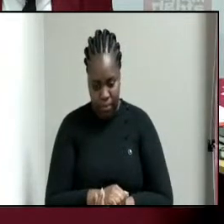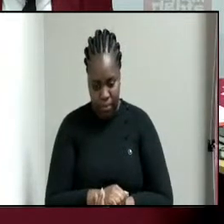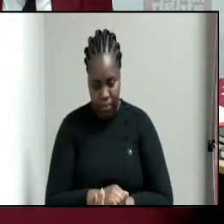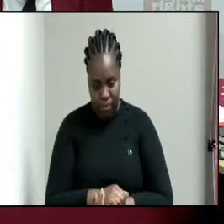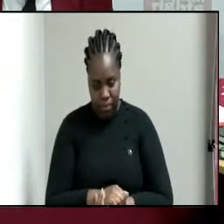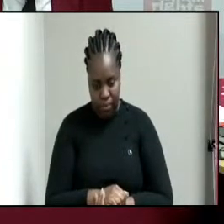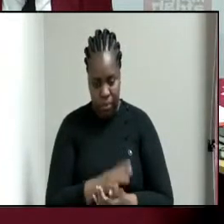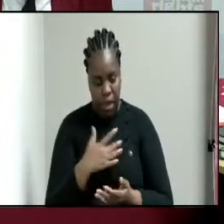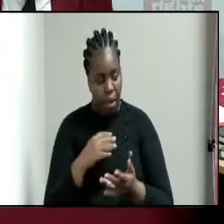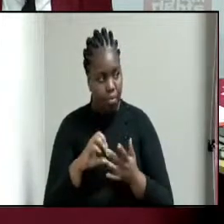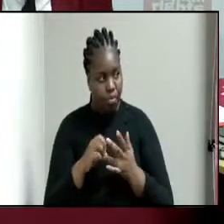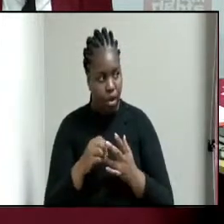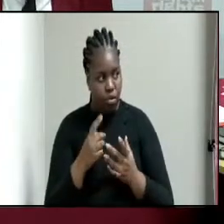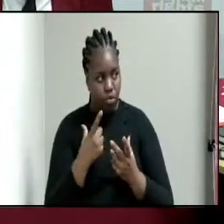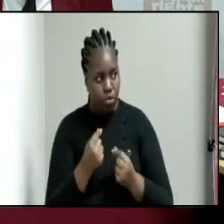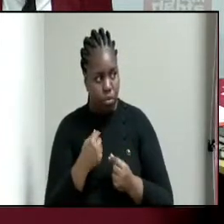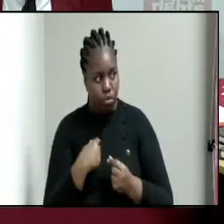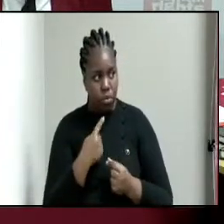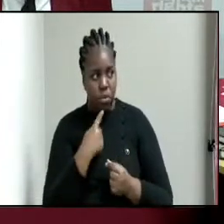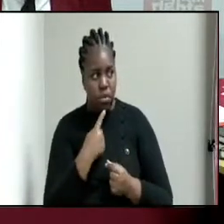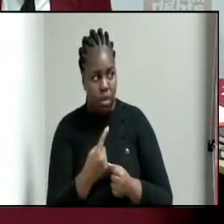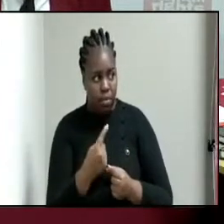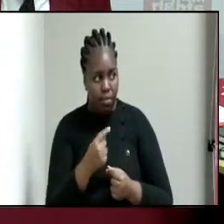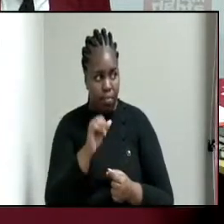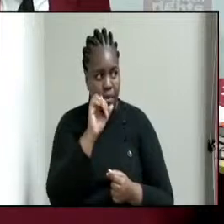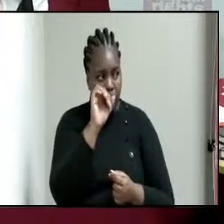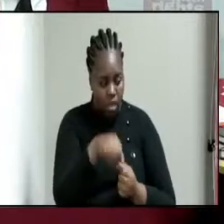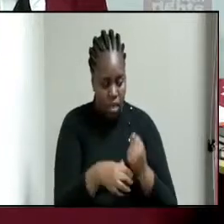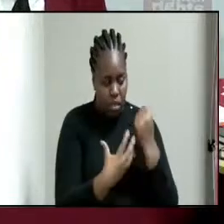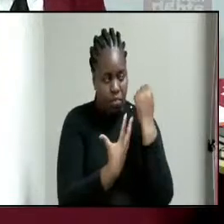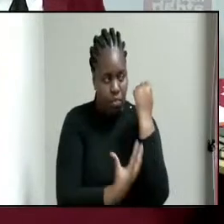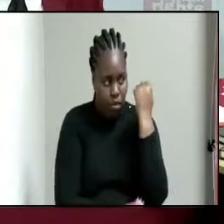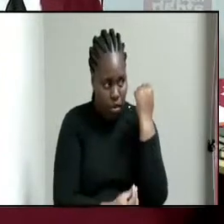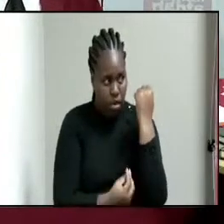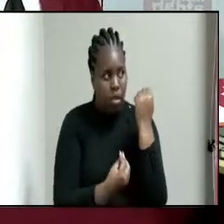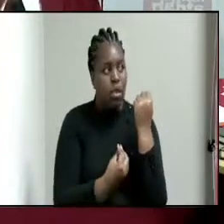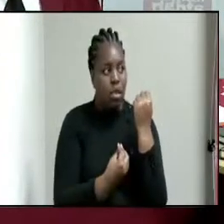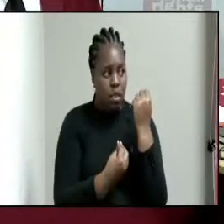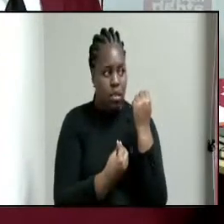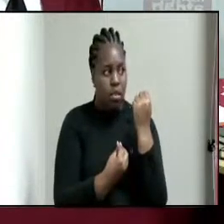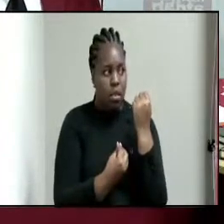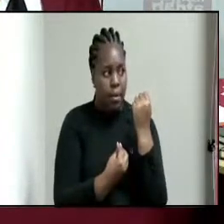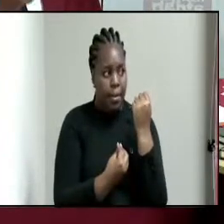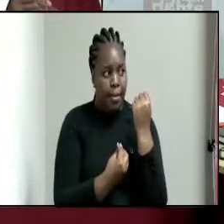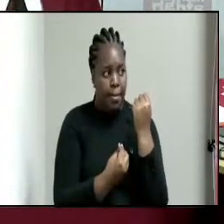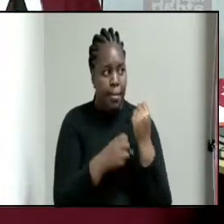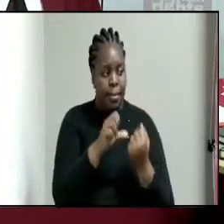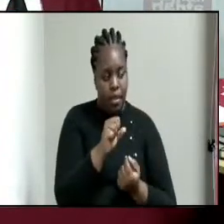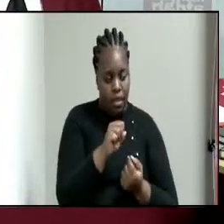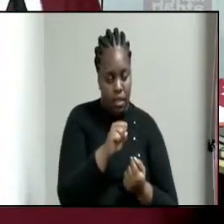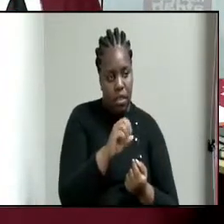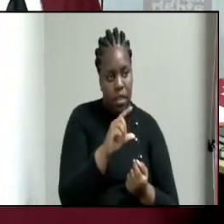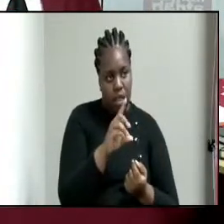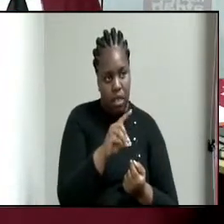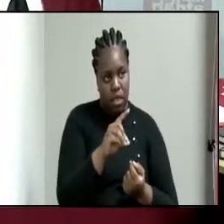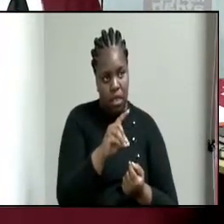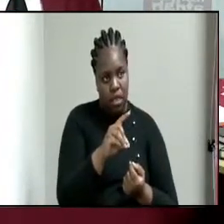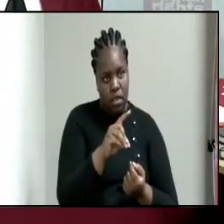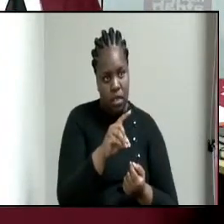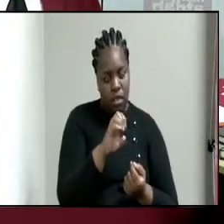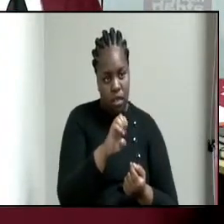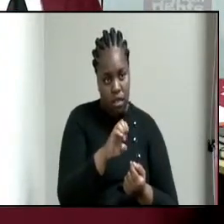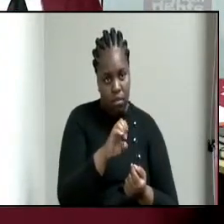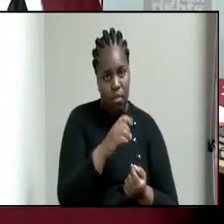So what I'm trying to do here is to say, yes, poverty alleviation, yes, the CSG in terms of social assistance, in terms